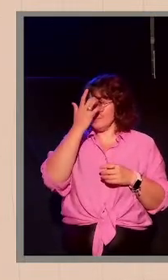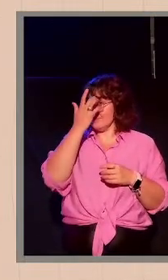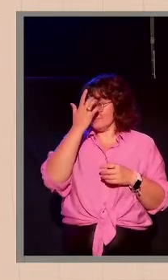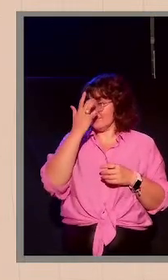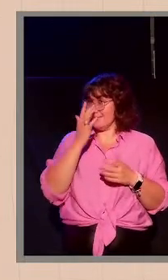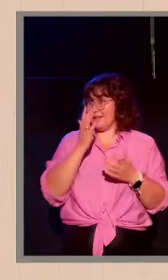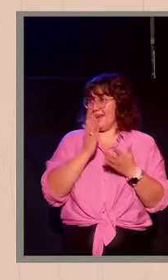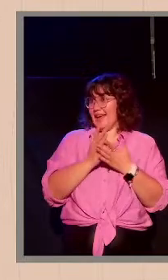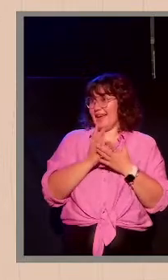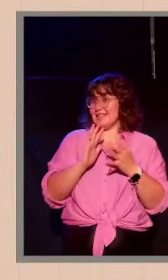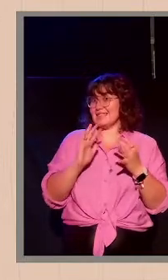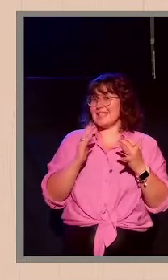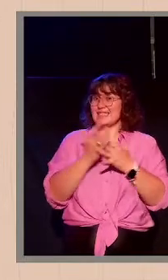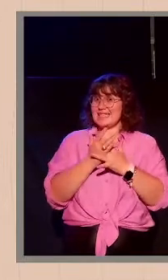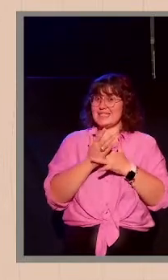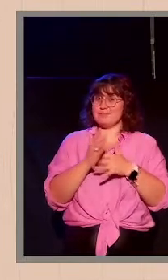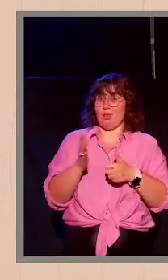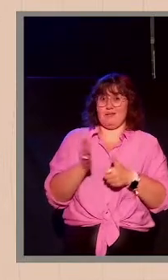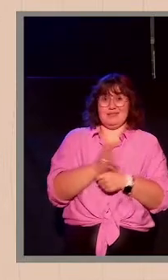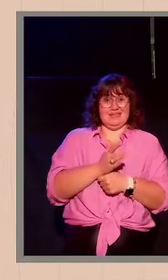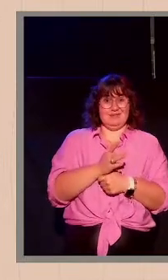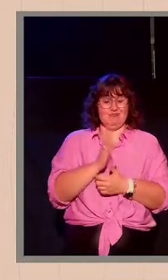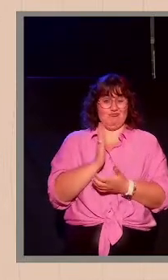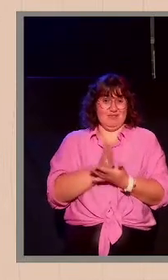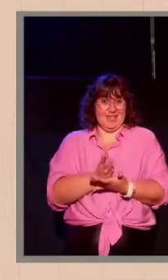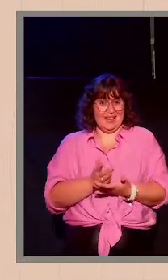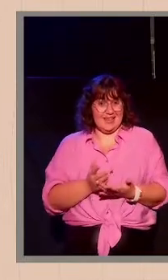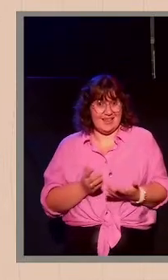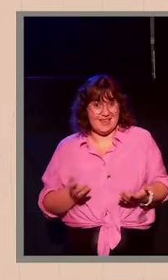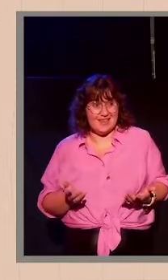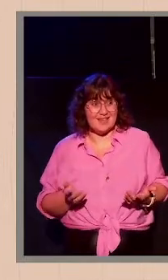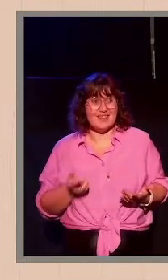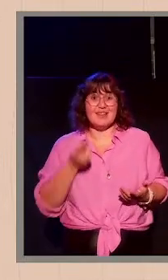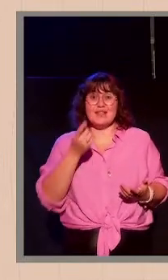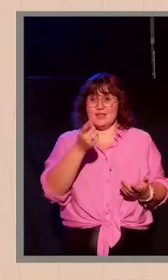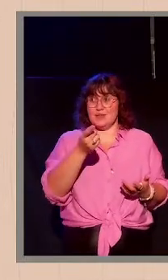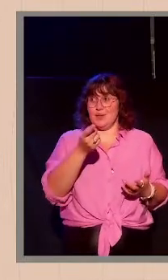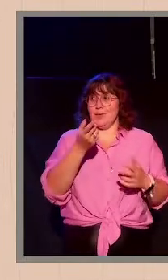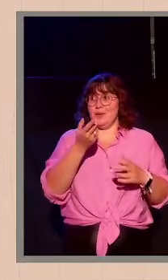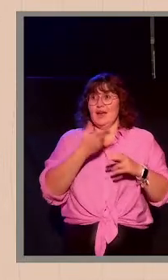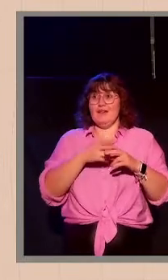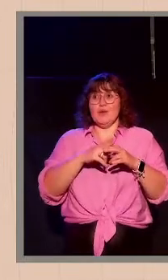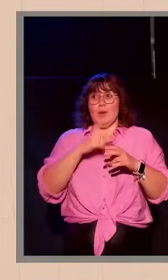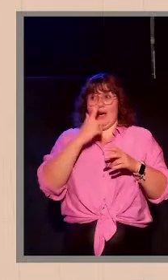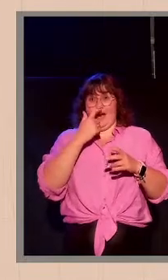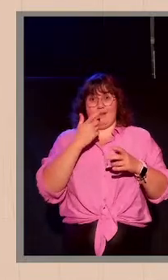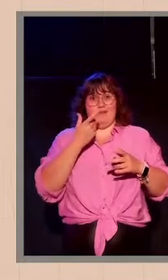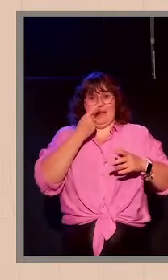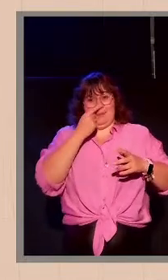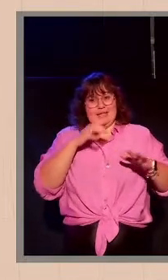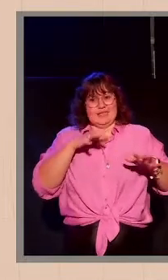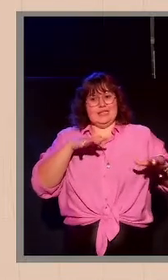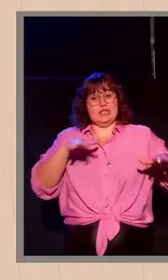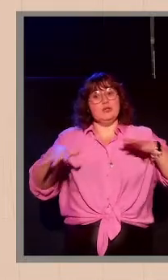it's kind of accessible by default, really. If you have ability to move in some way, then